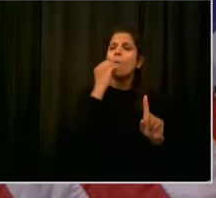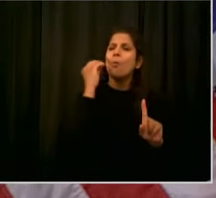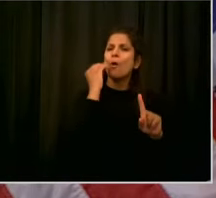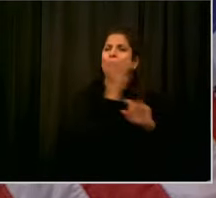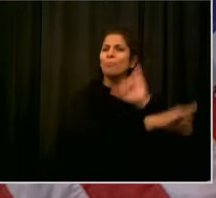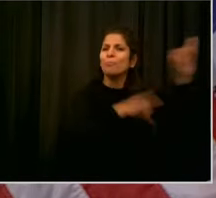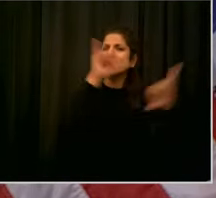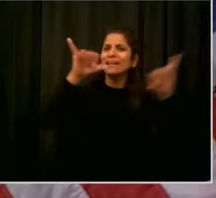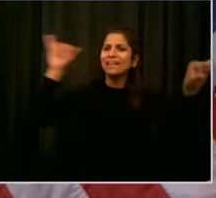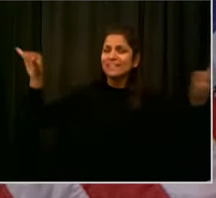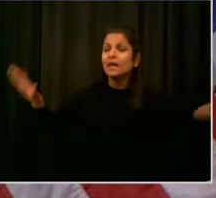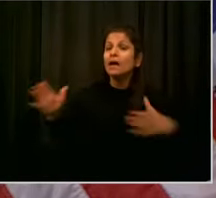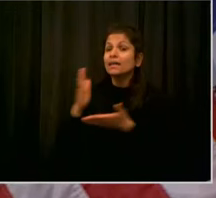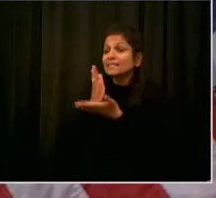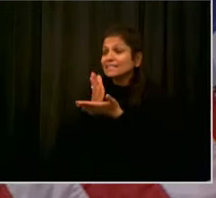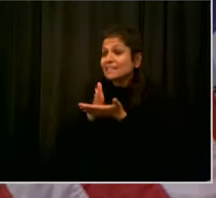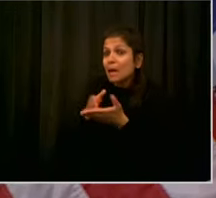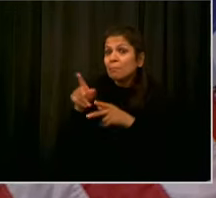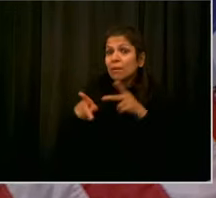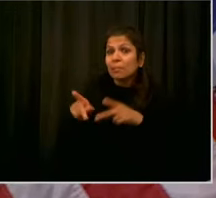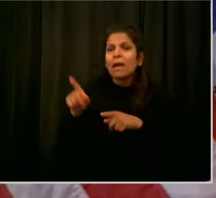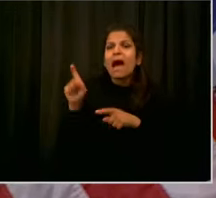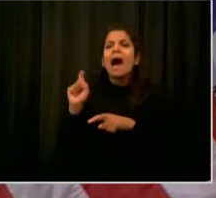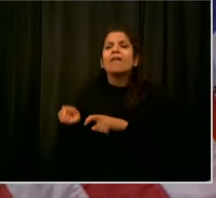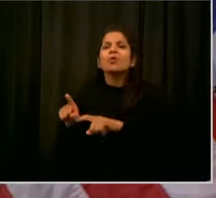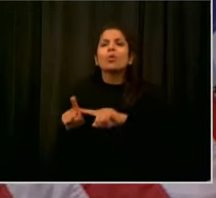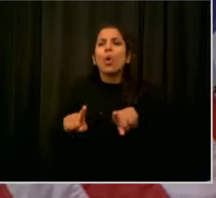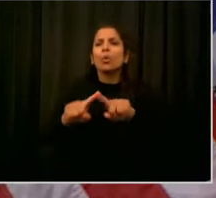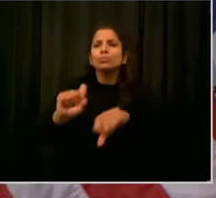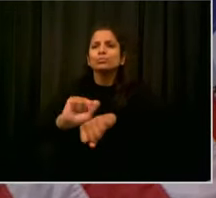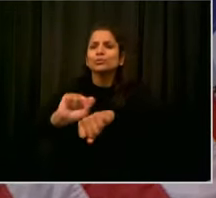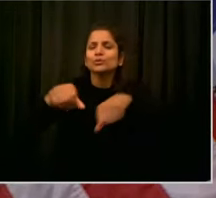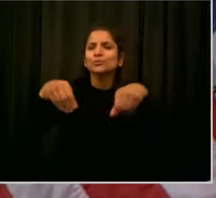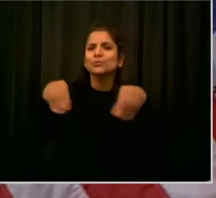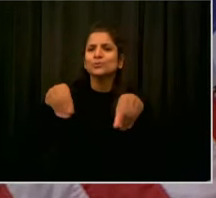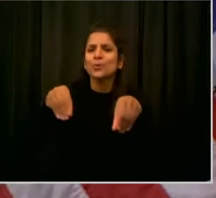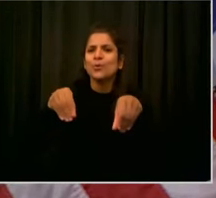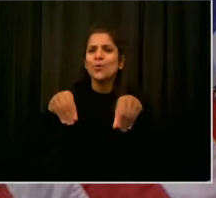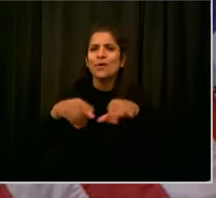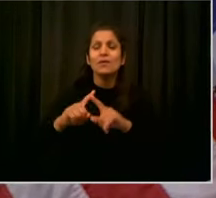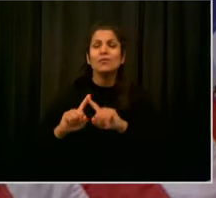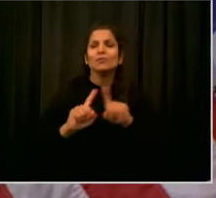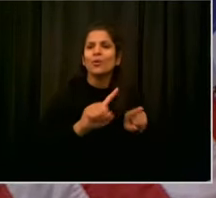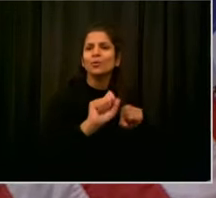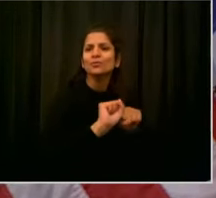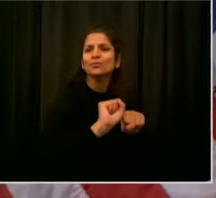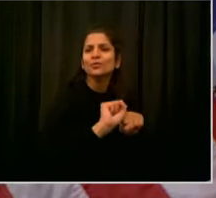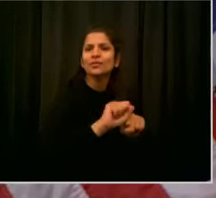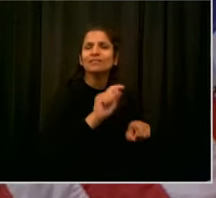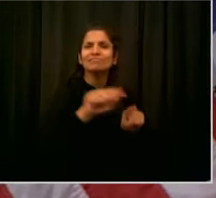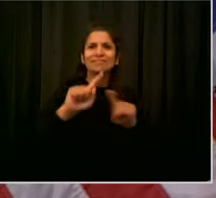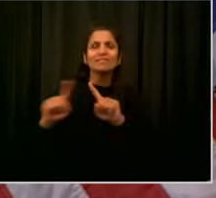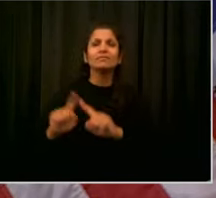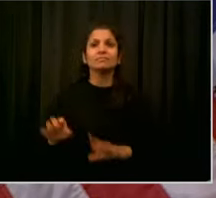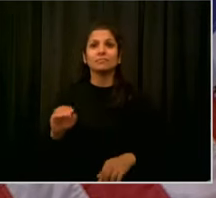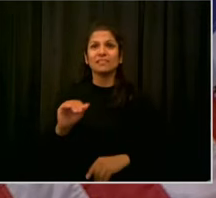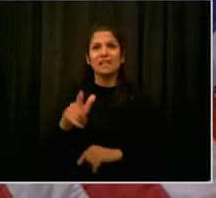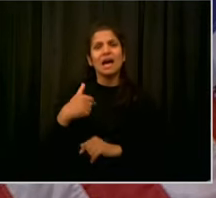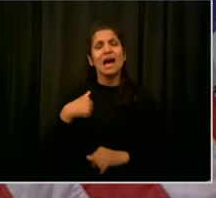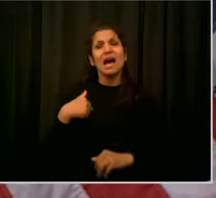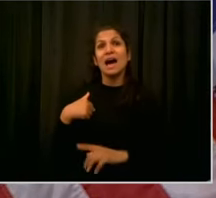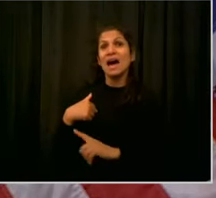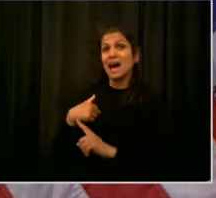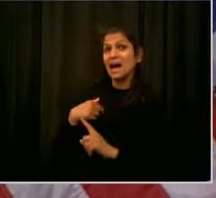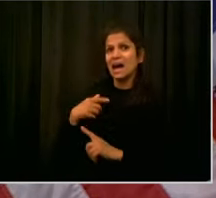handle the initial adjustments. Yes, we will work with the MTA. I want to be helpful to them. I know